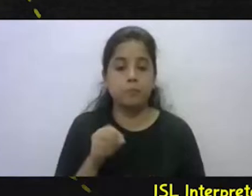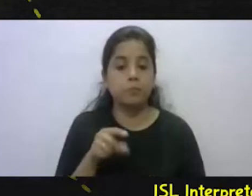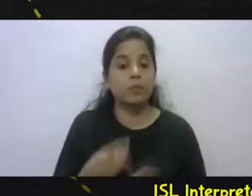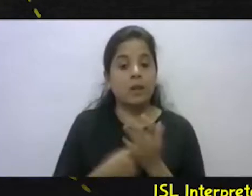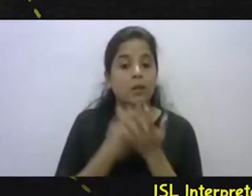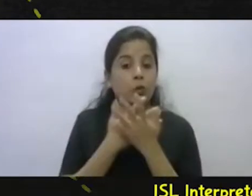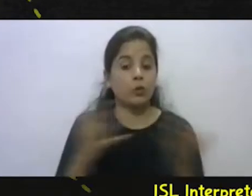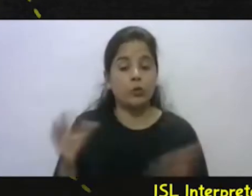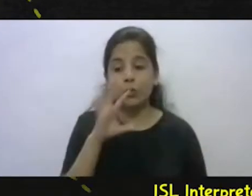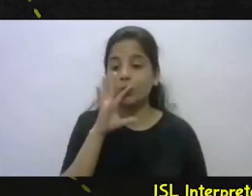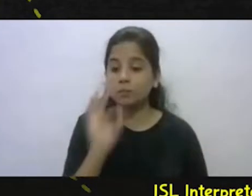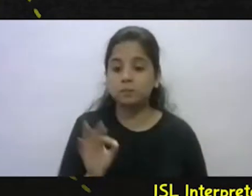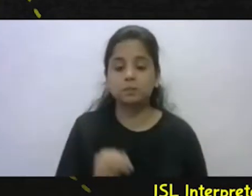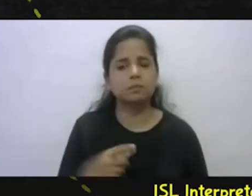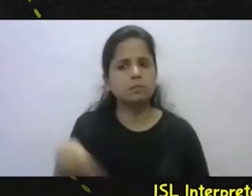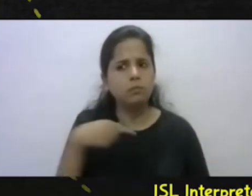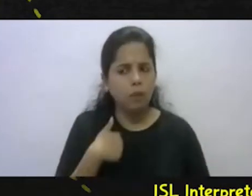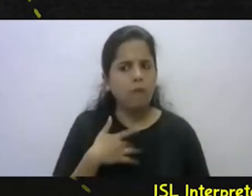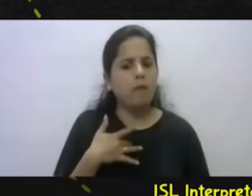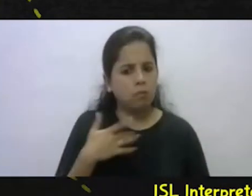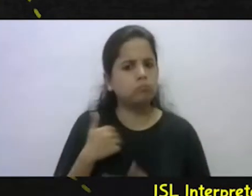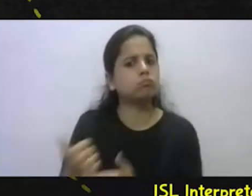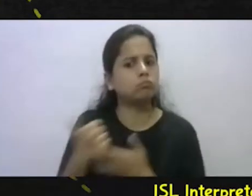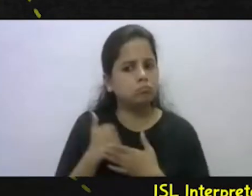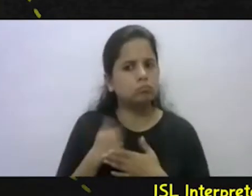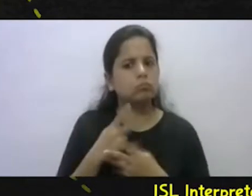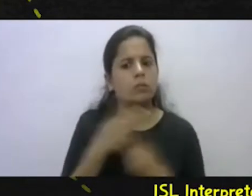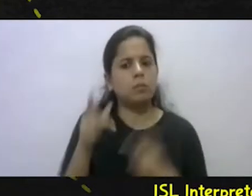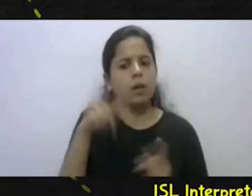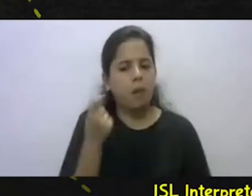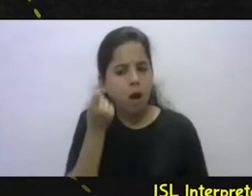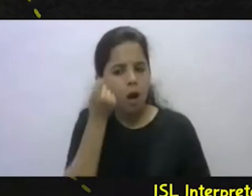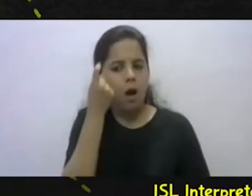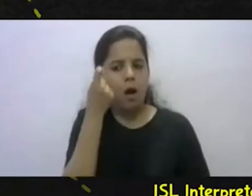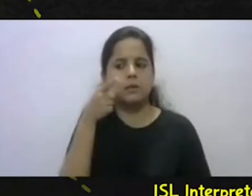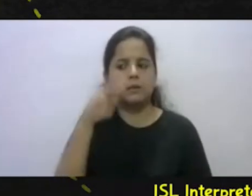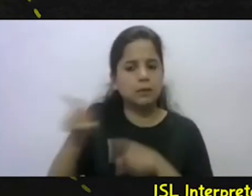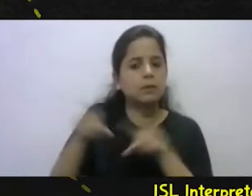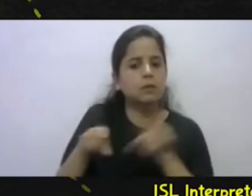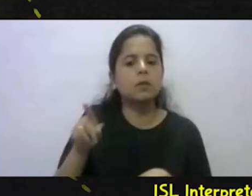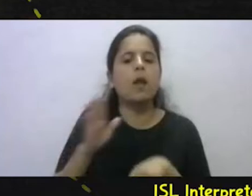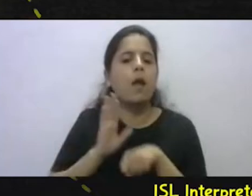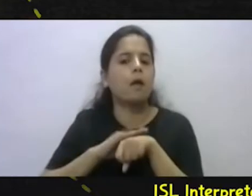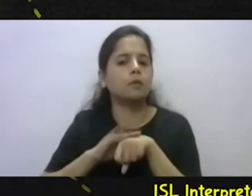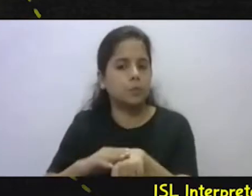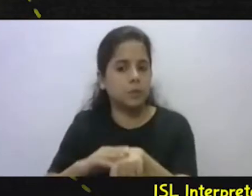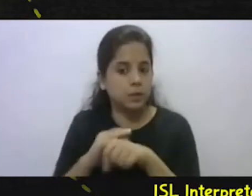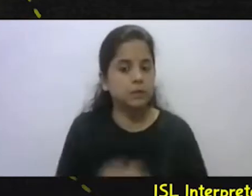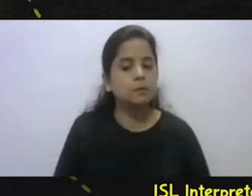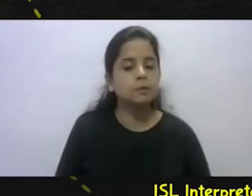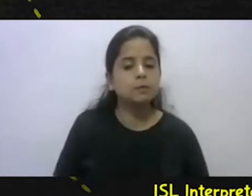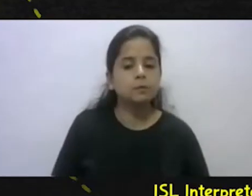resource helped me and also other people to understand the experience of